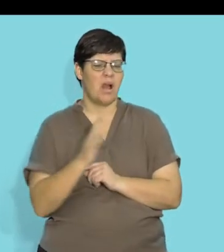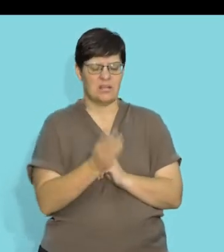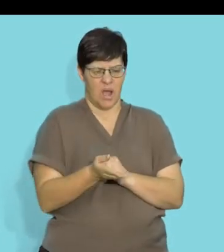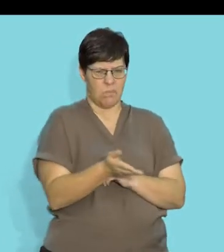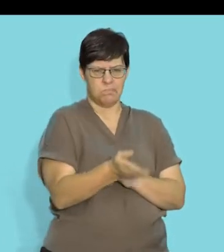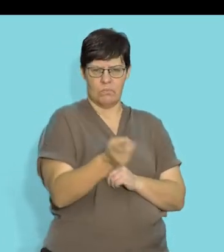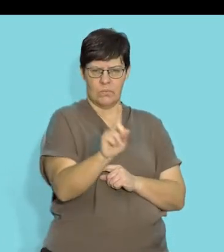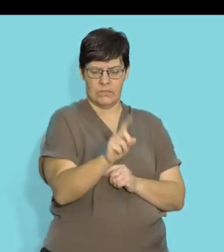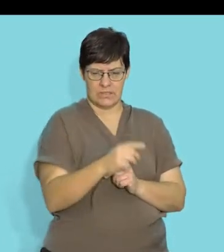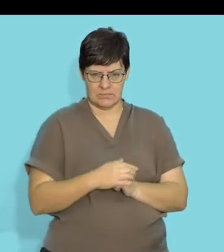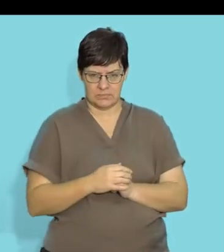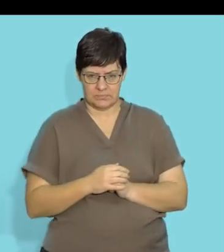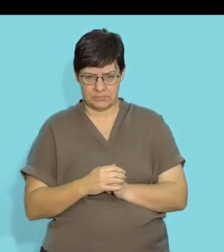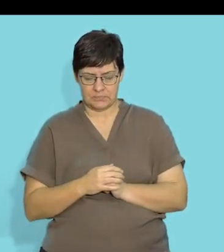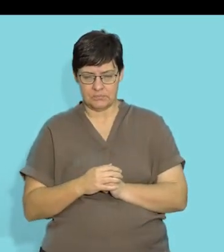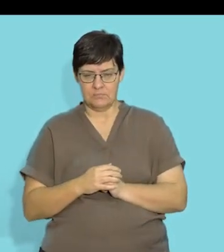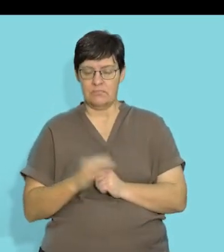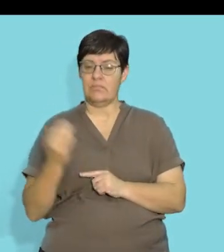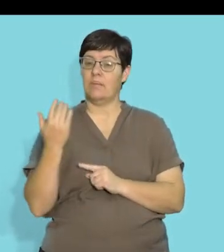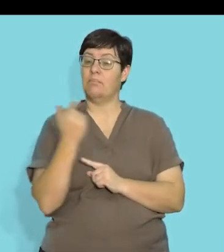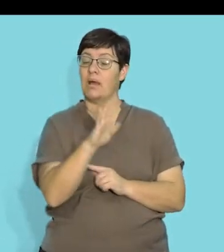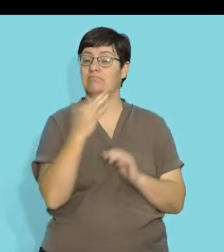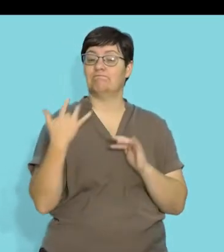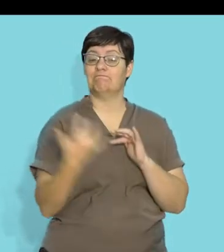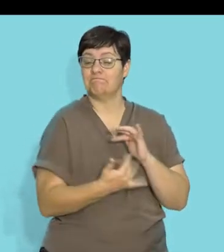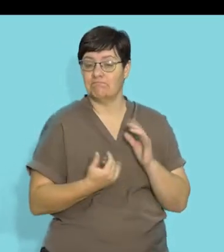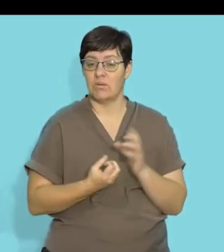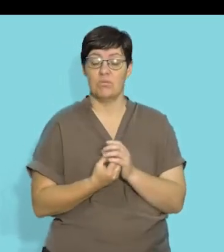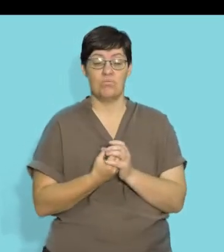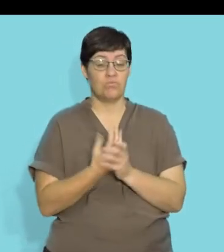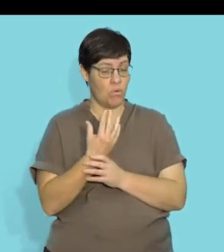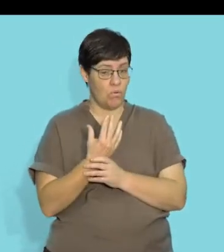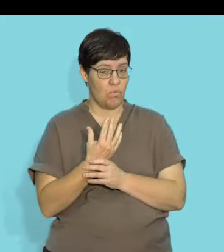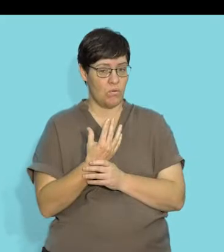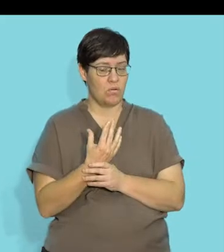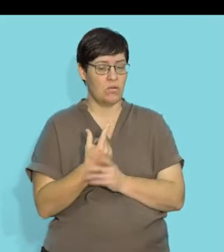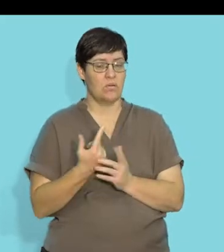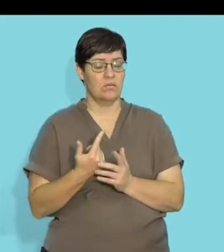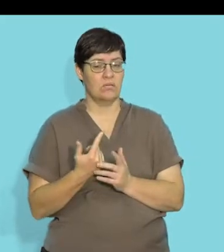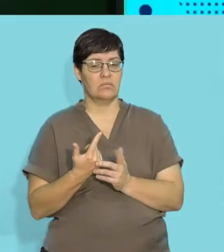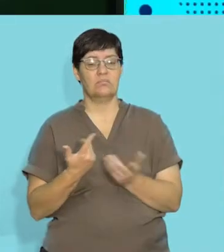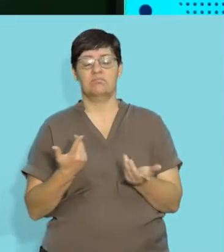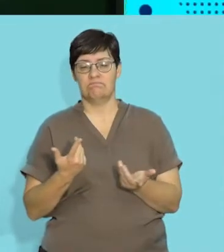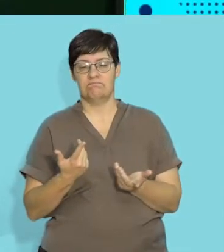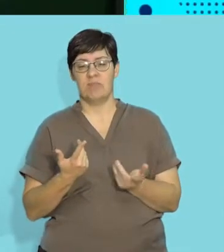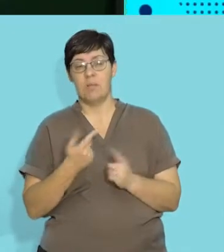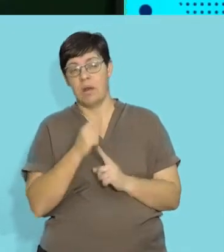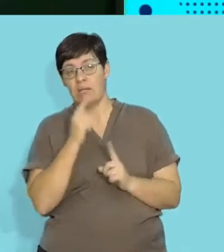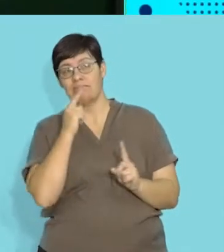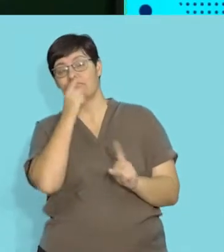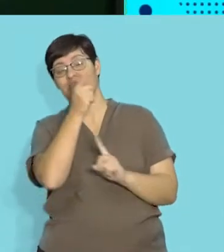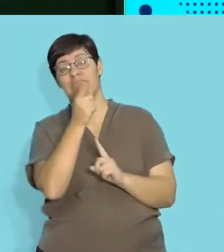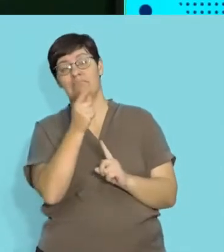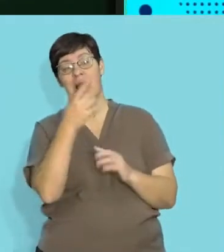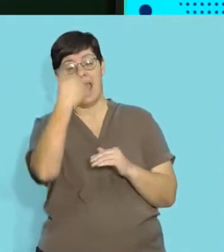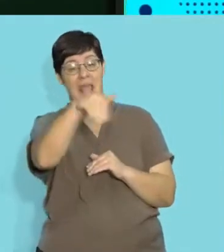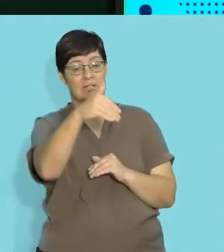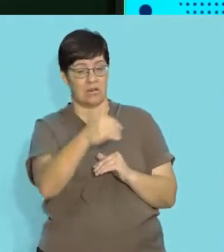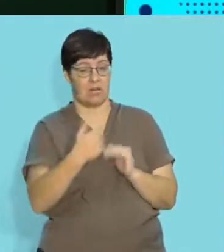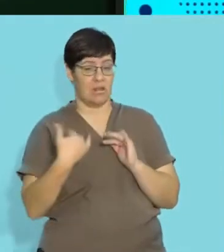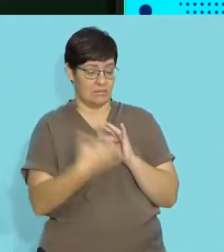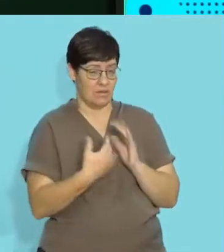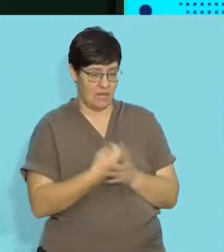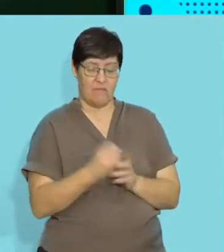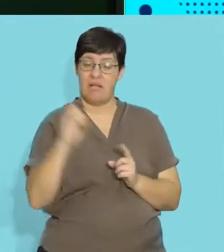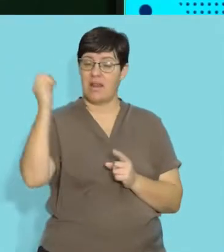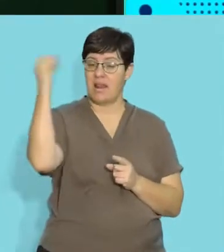stimulates growth in plant. We know that plants are stimulated to grow external in terms of towards an